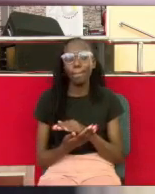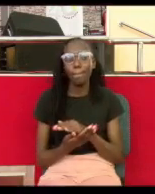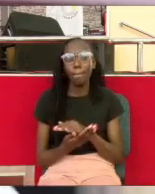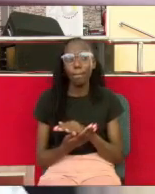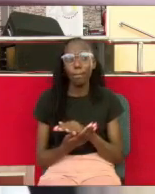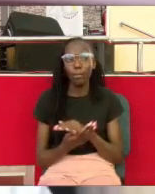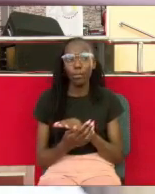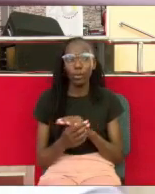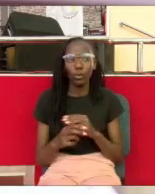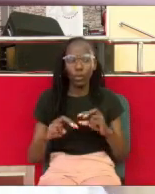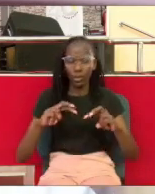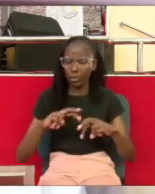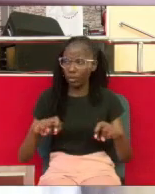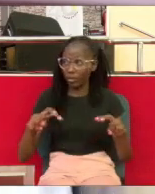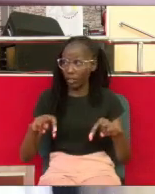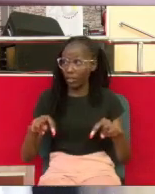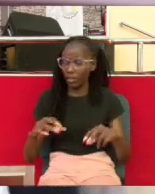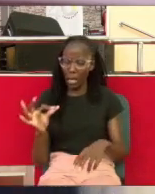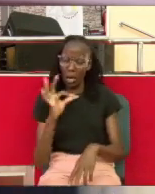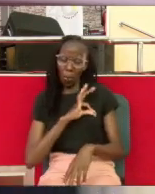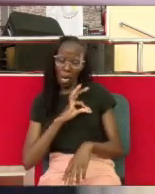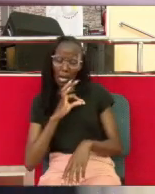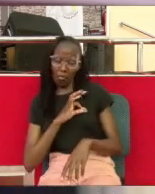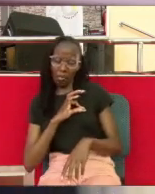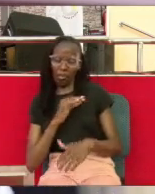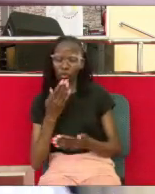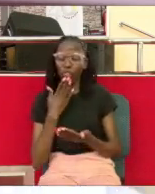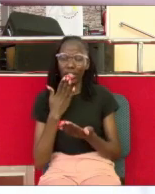I'll be looking at the benefits of Thanksgiving.